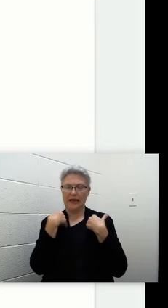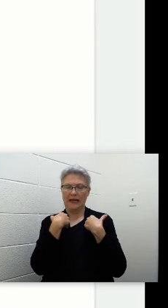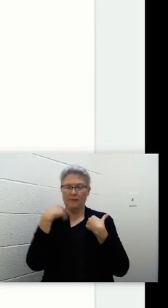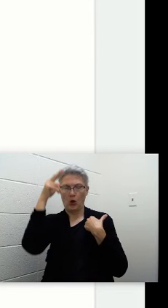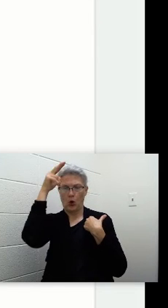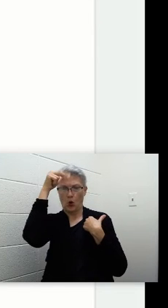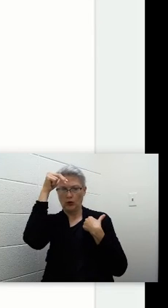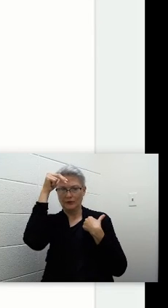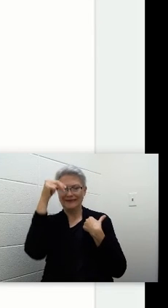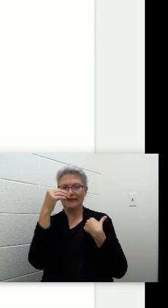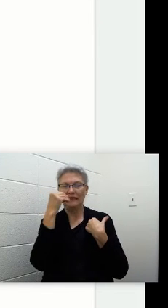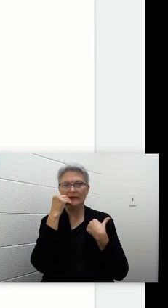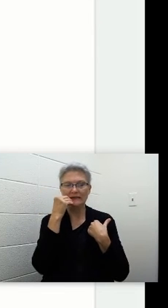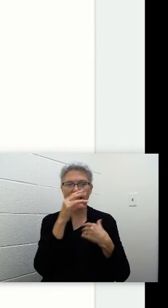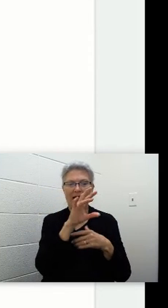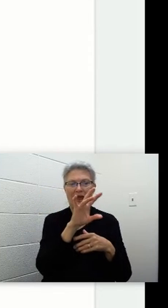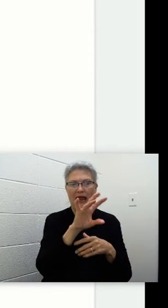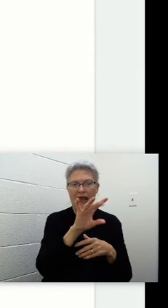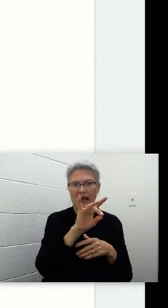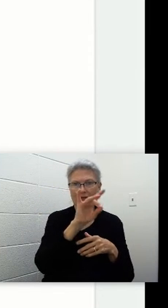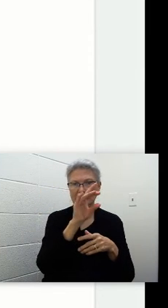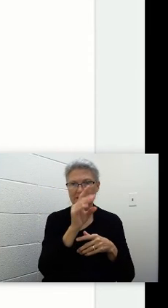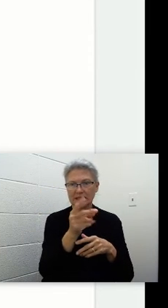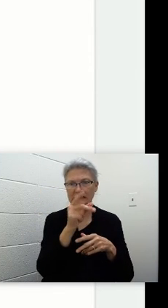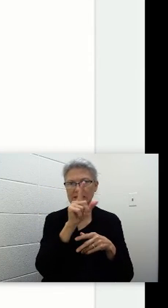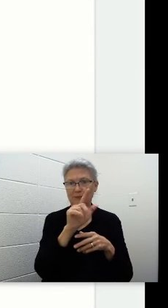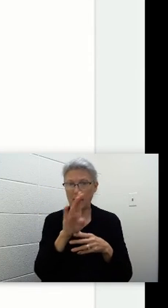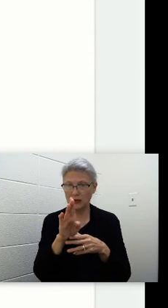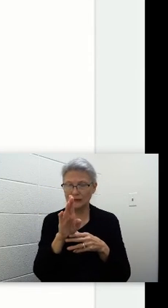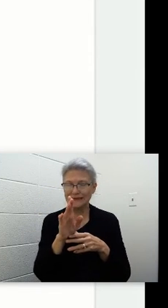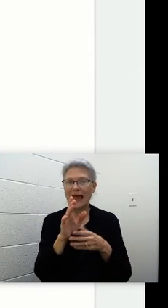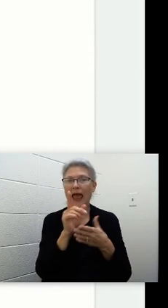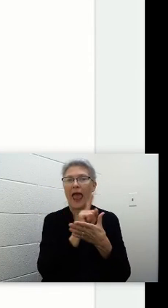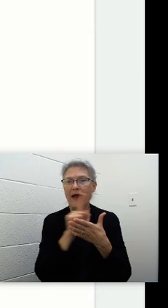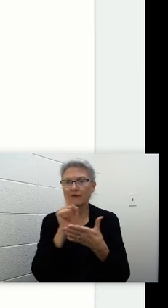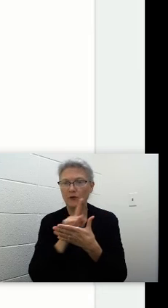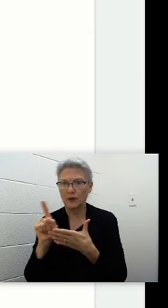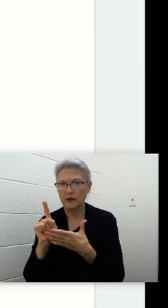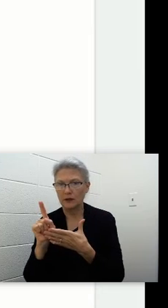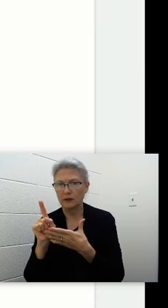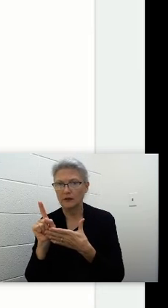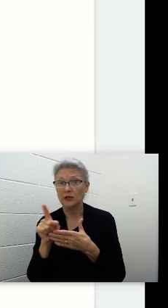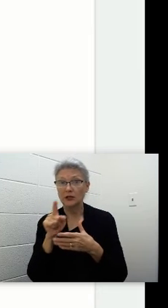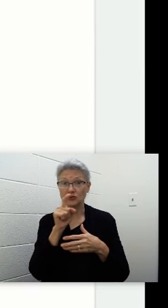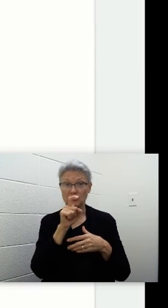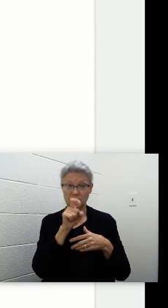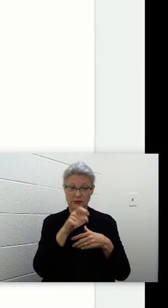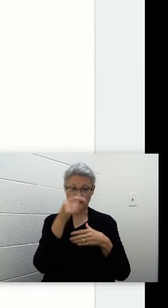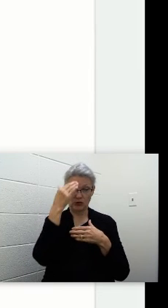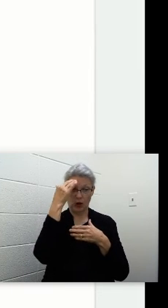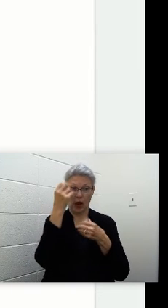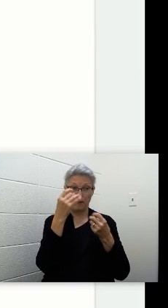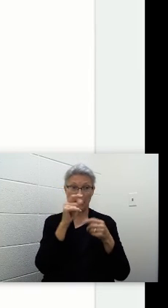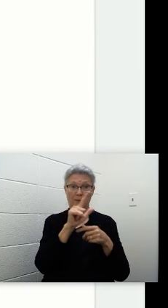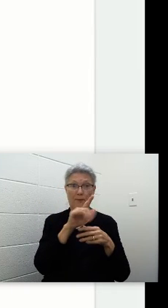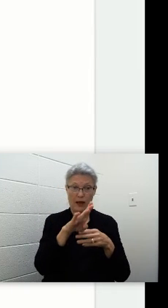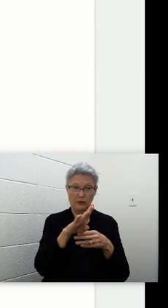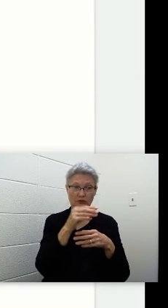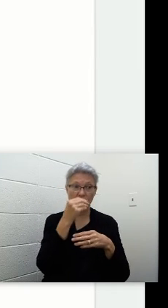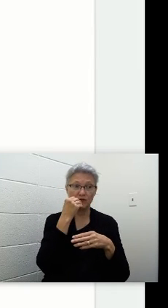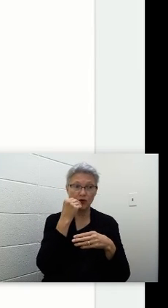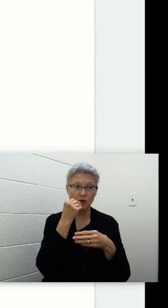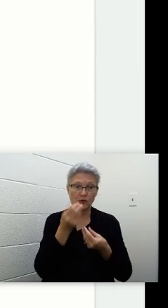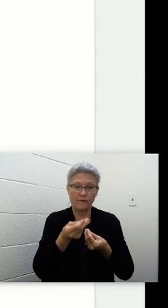86 pounds each week. She wants to know how much food that she really needs to buy, how many pounds of